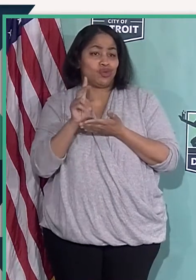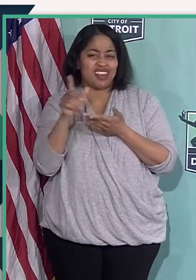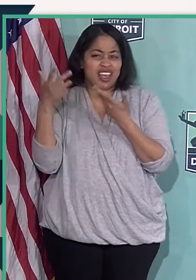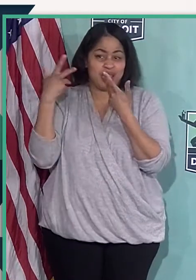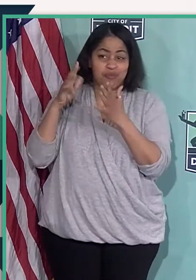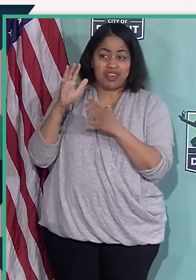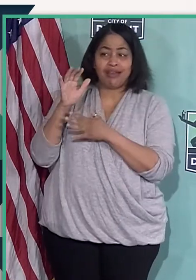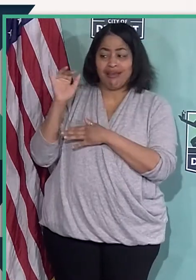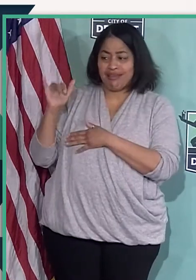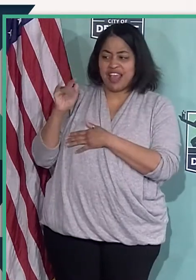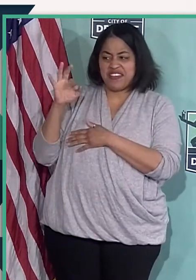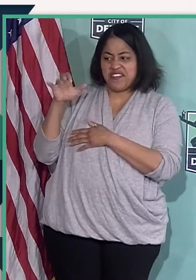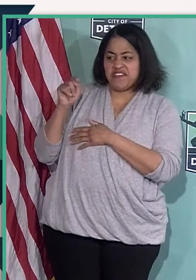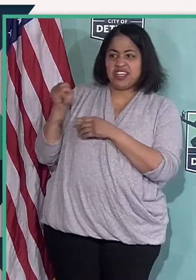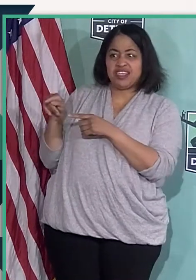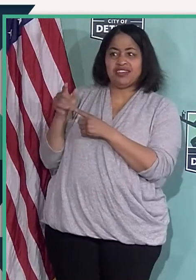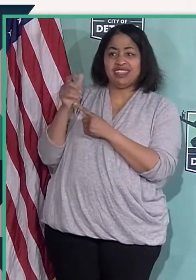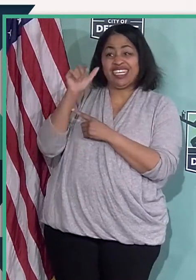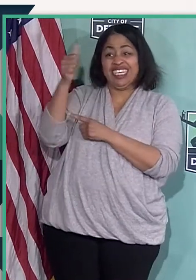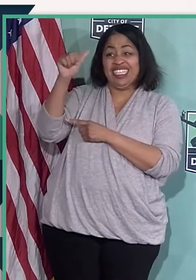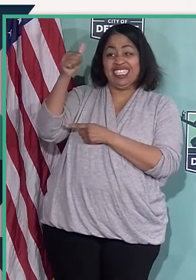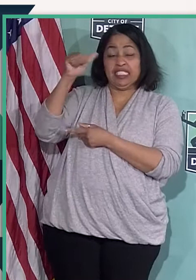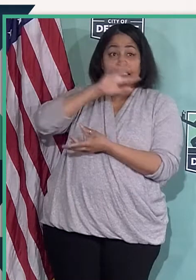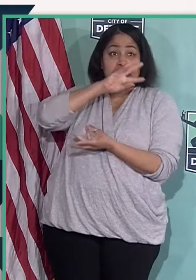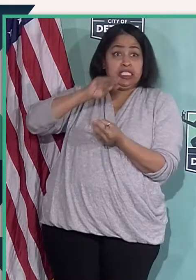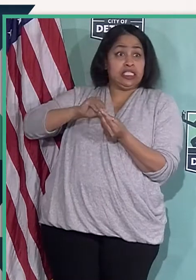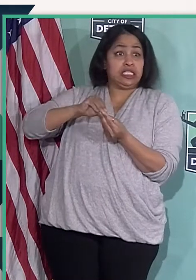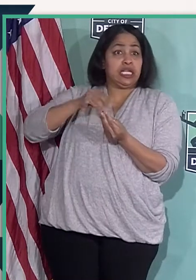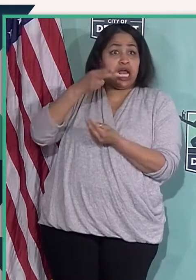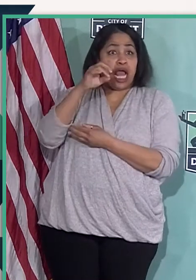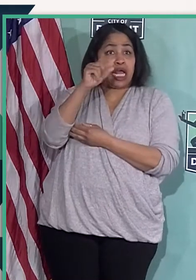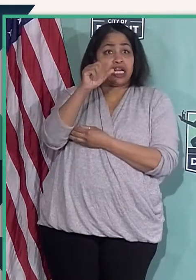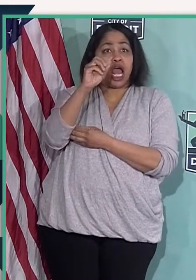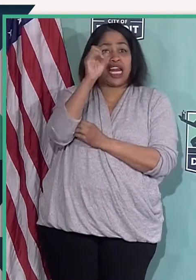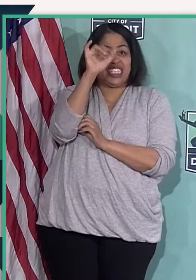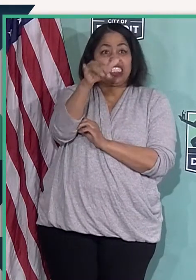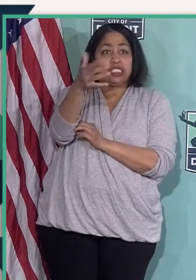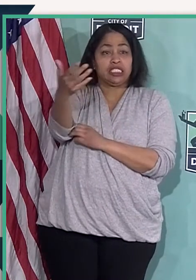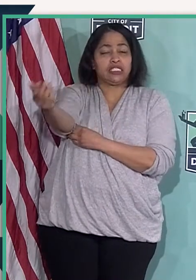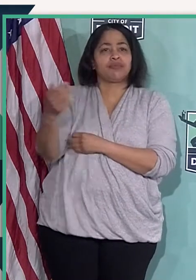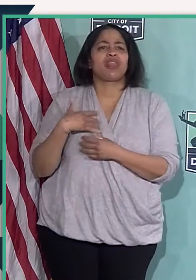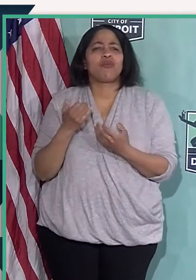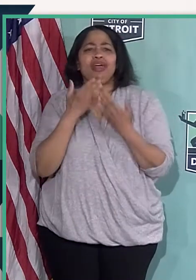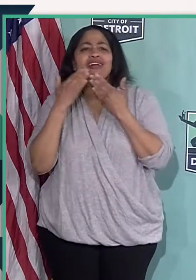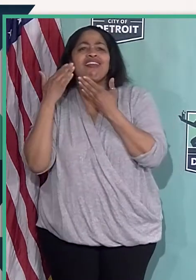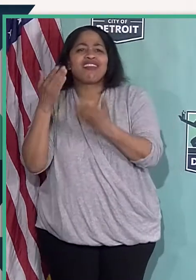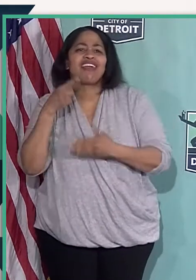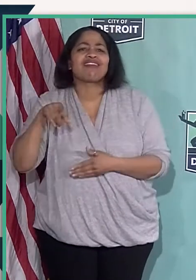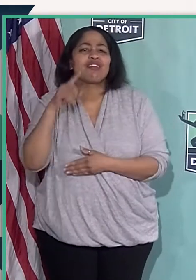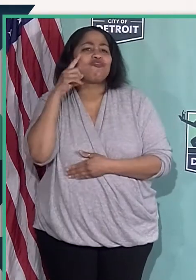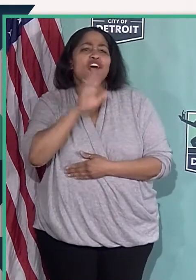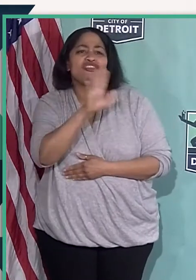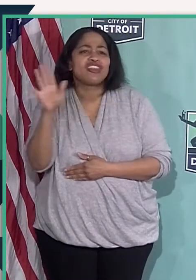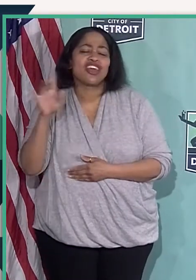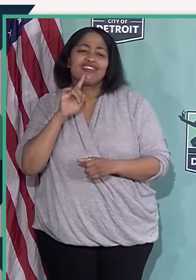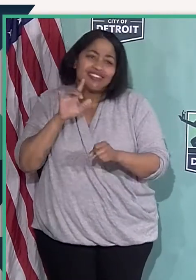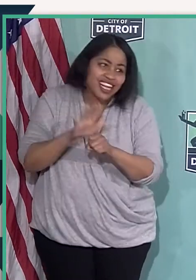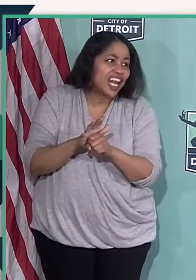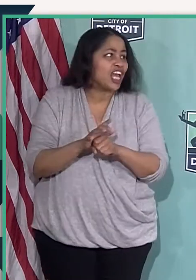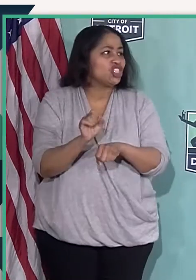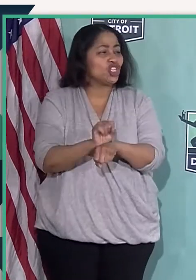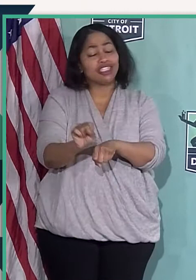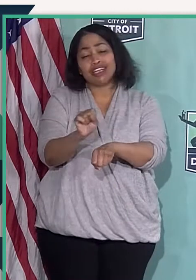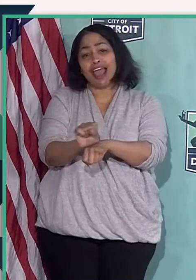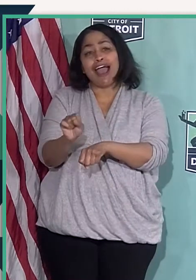have here today, a fleet of 10 Honda Odysseys. I want to thank them for their dedication to the